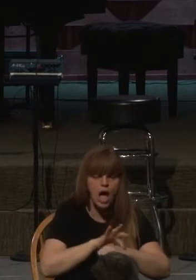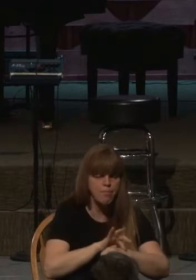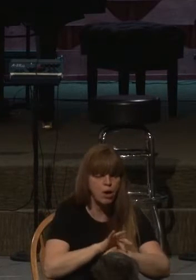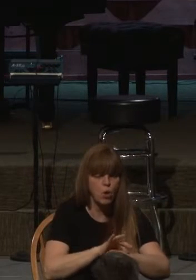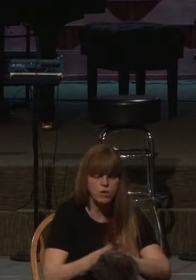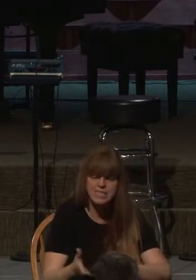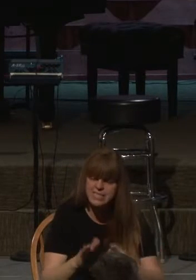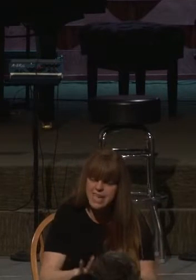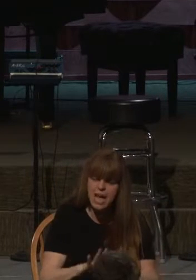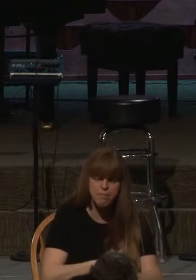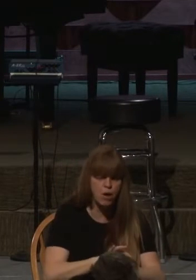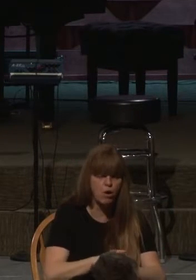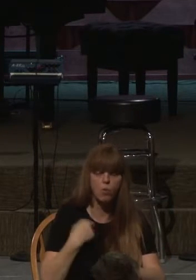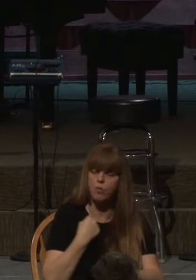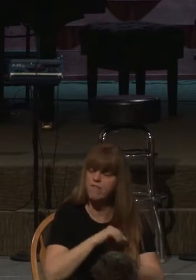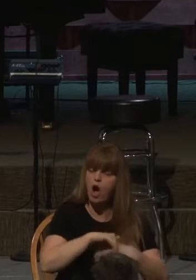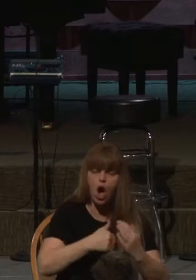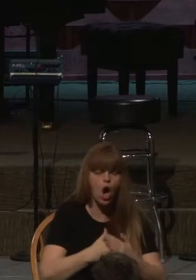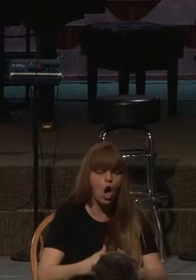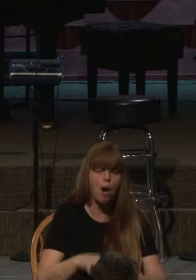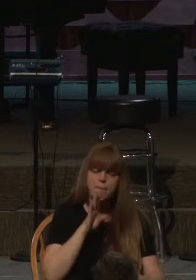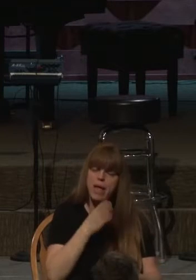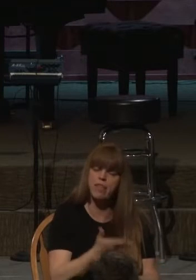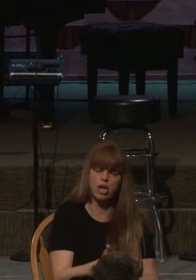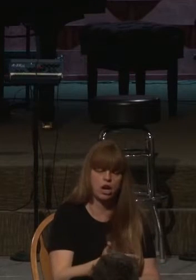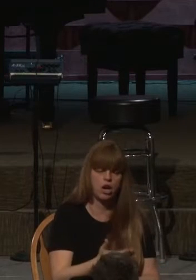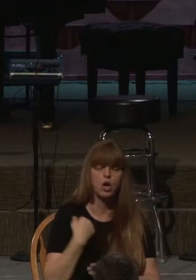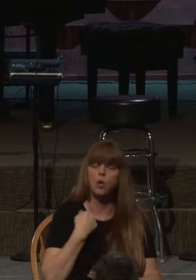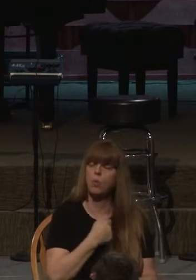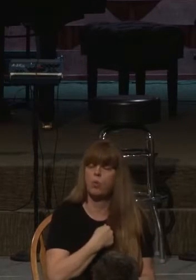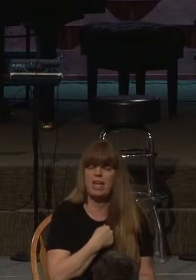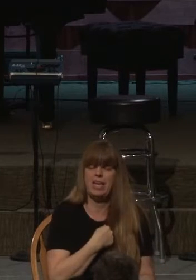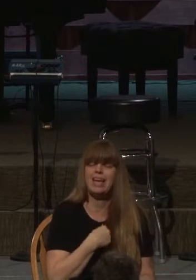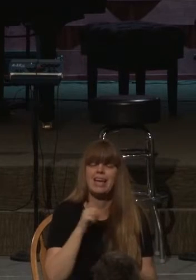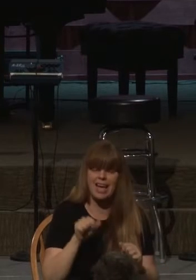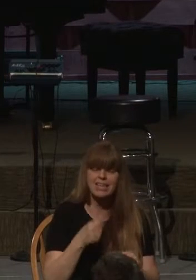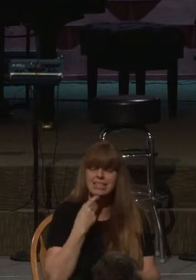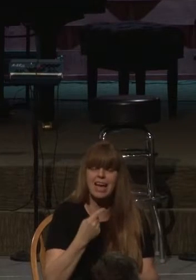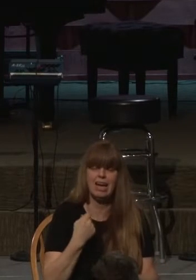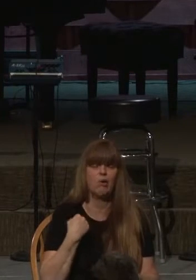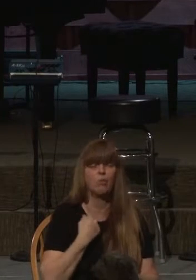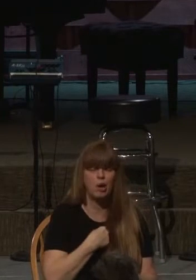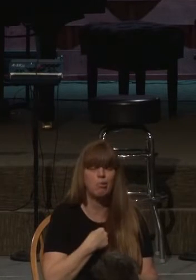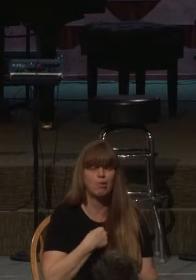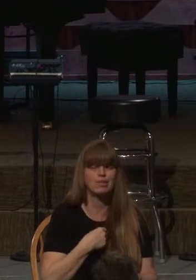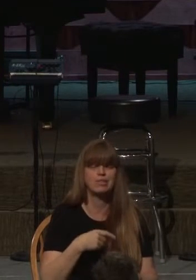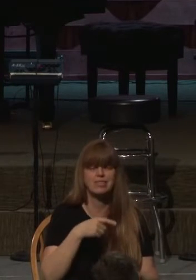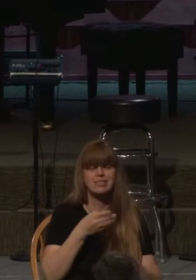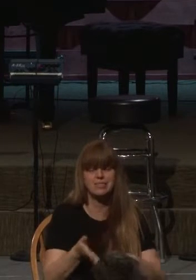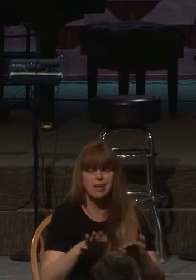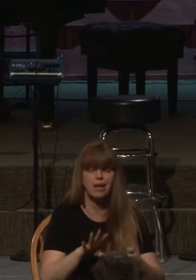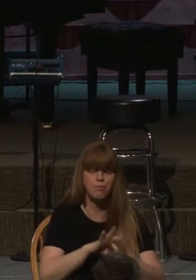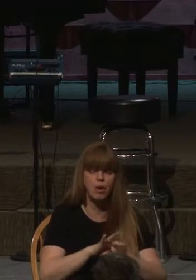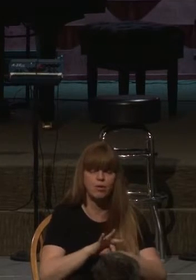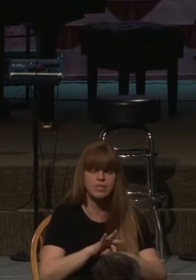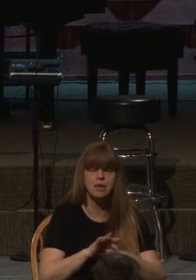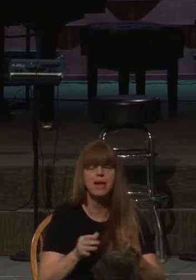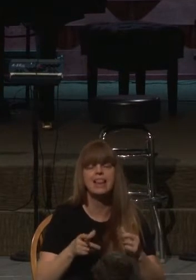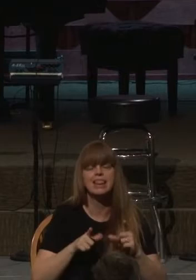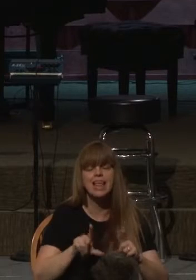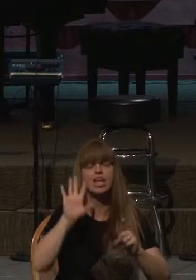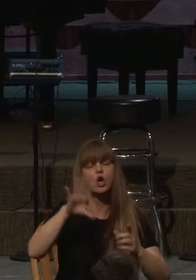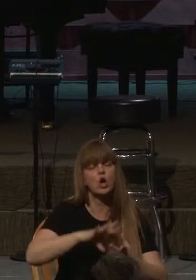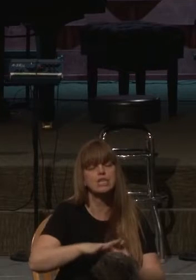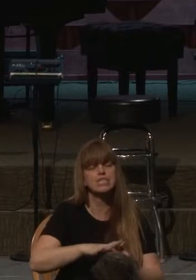there. There's been a time, I think, when we would say we've been just dry bones, but may your Spirit blow the wind